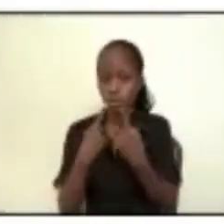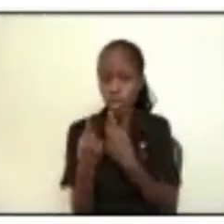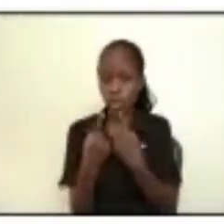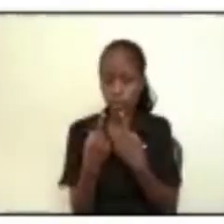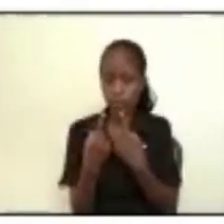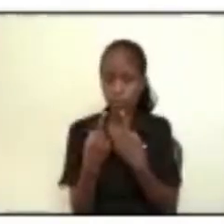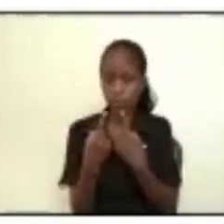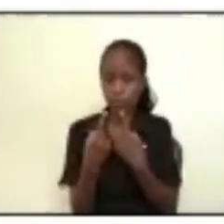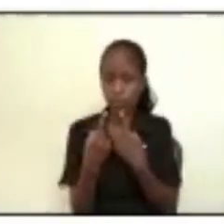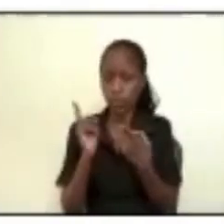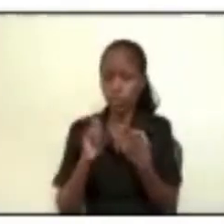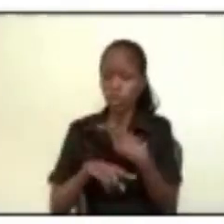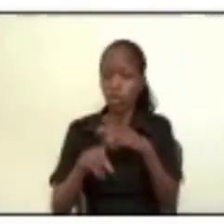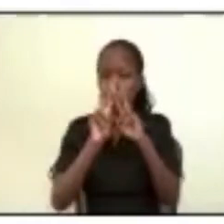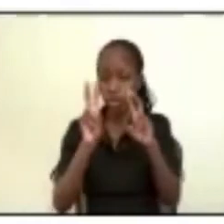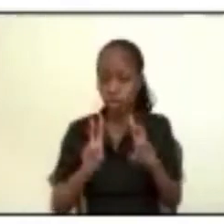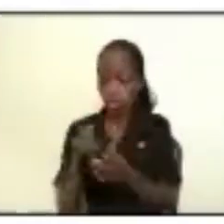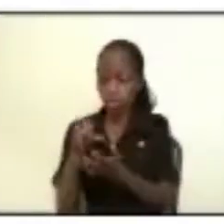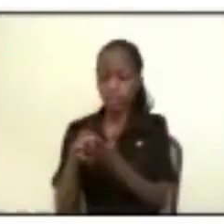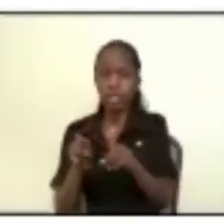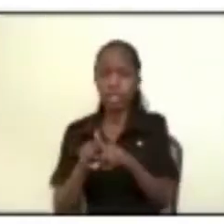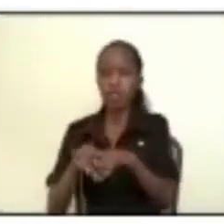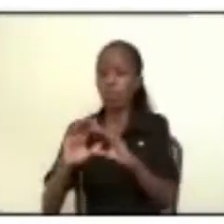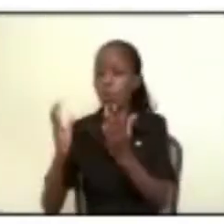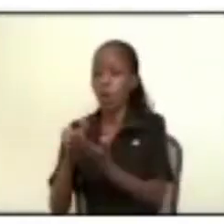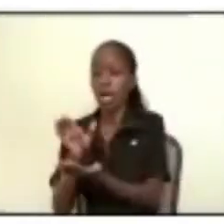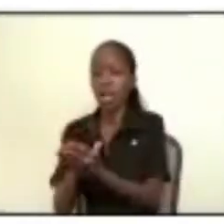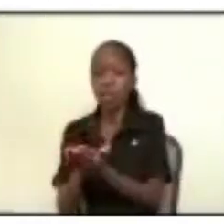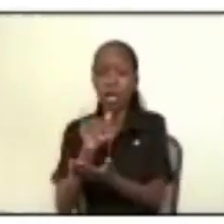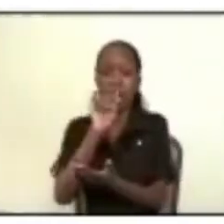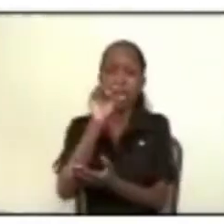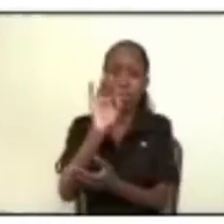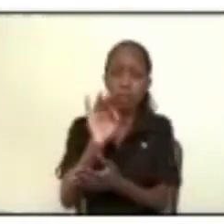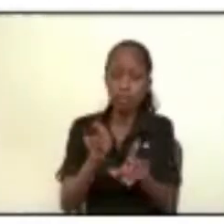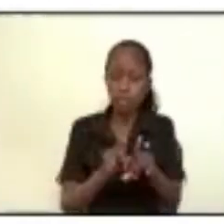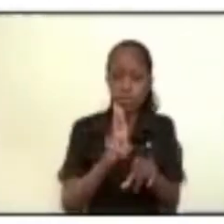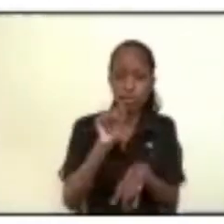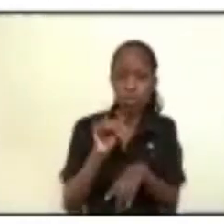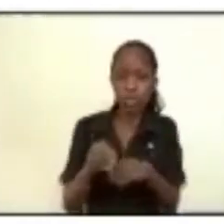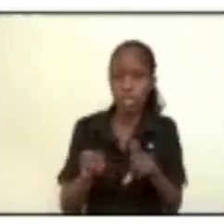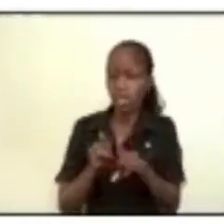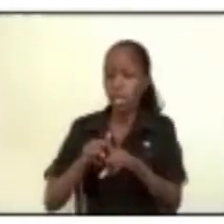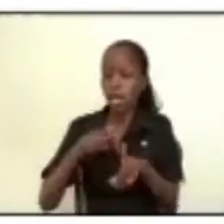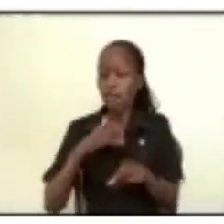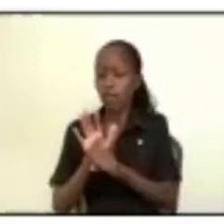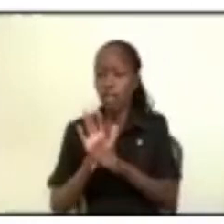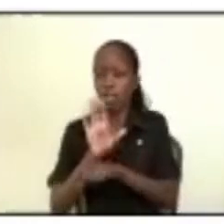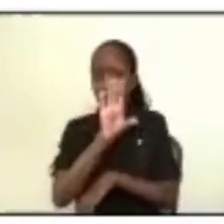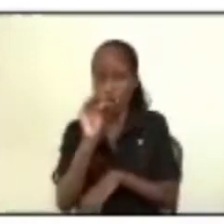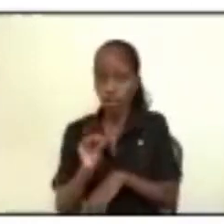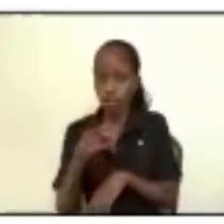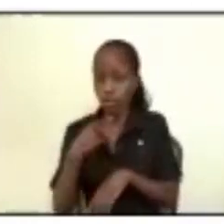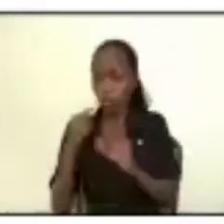international institutions like the World Bank, like IMF and the UN. There are lots of Africans who are representing us